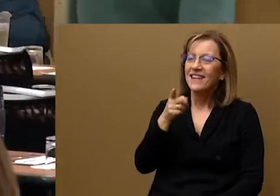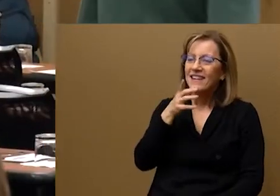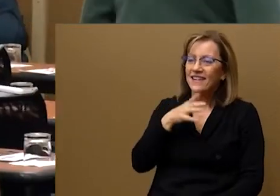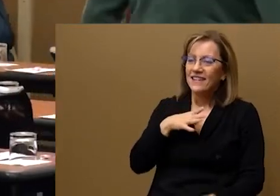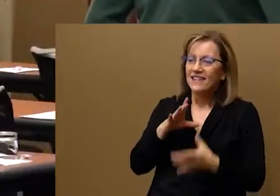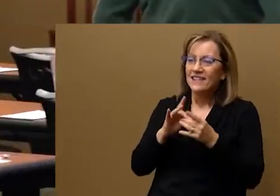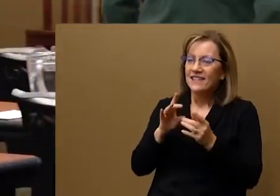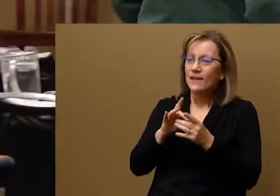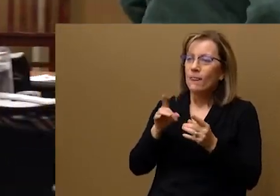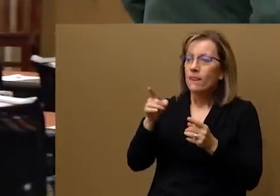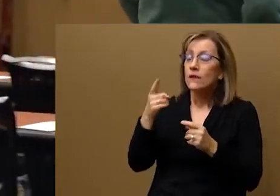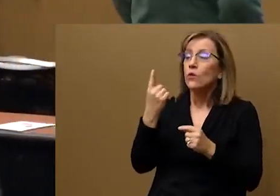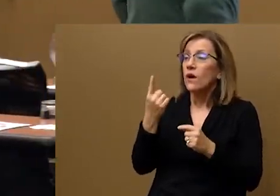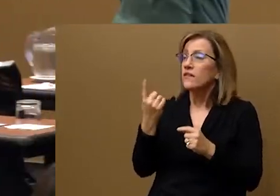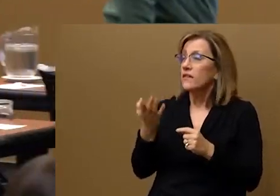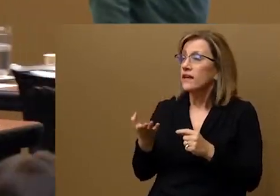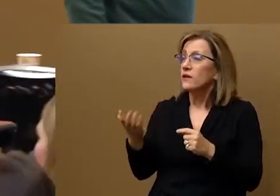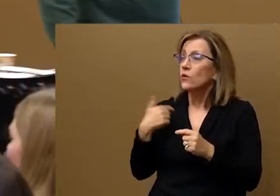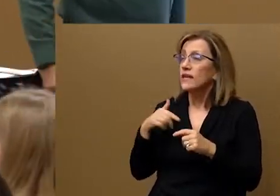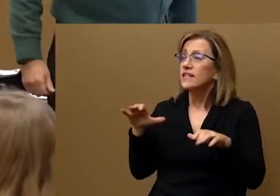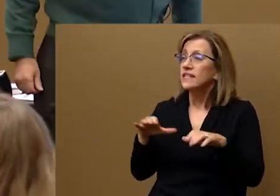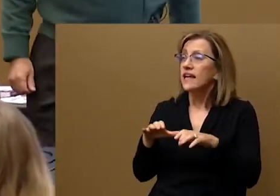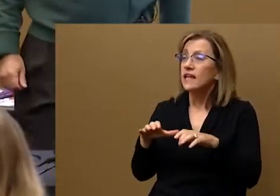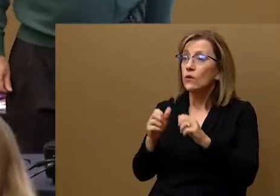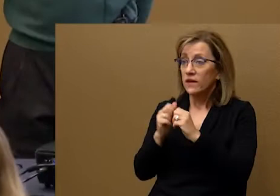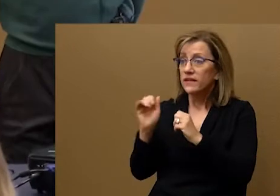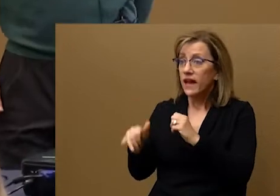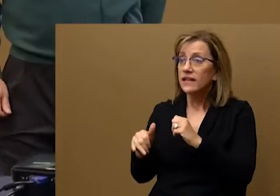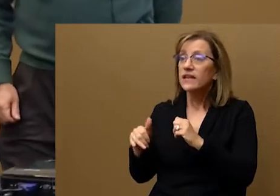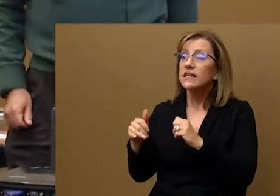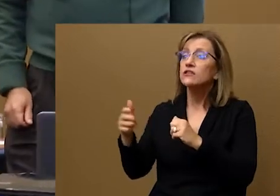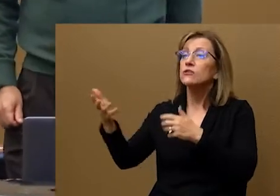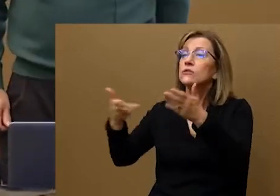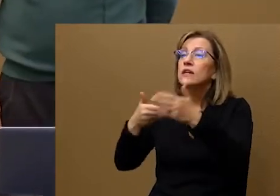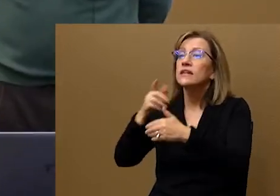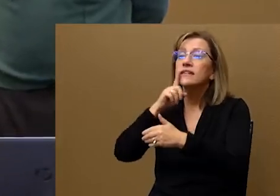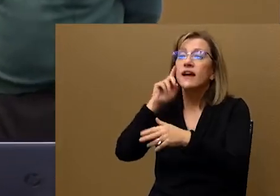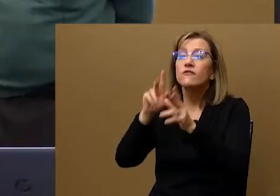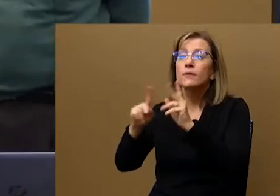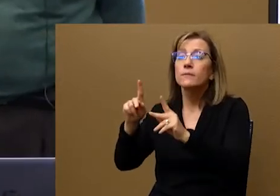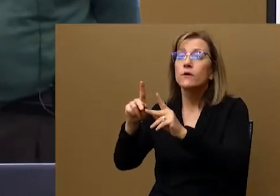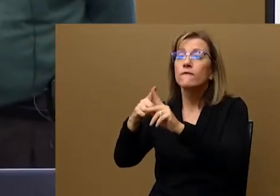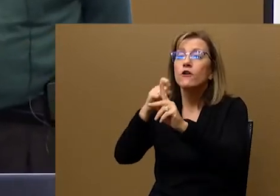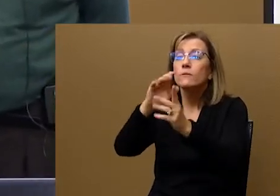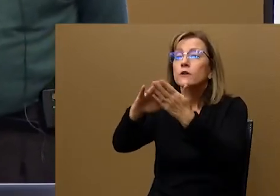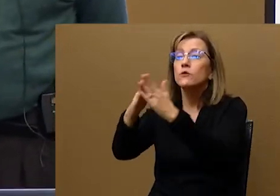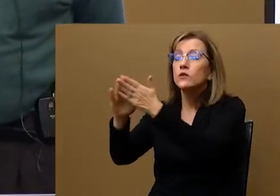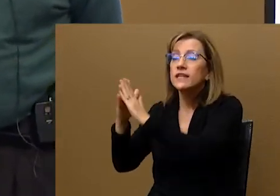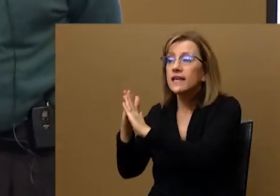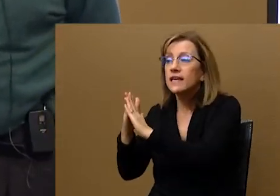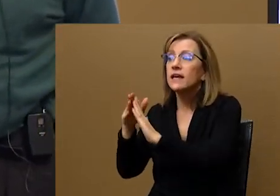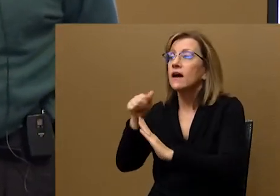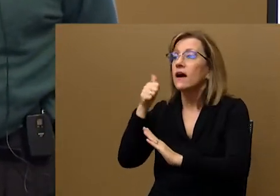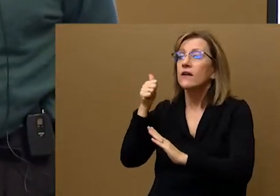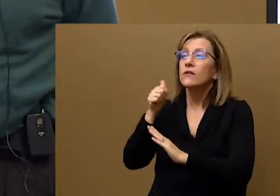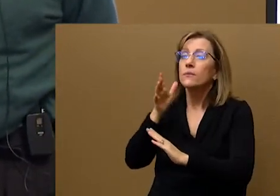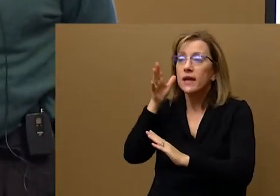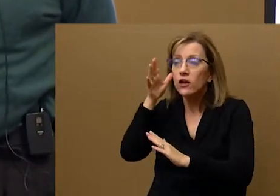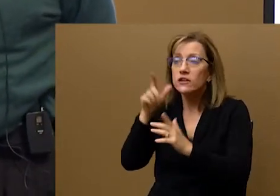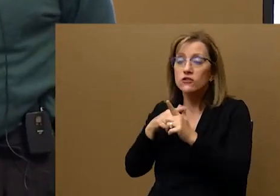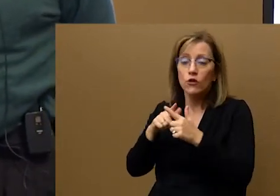One of the things that we've done just along with that is having deaf people from the community, other parents